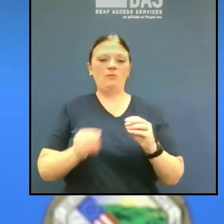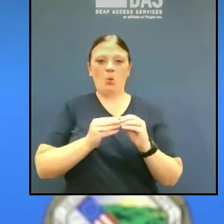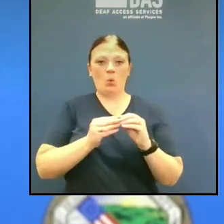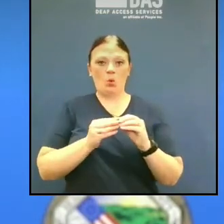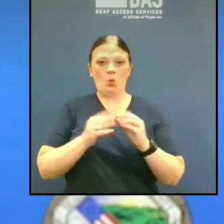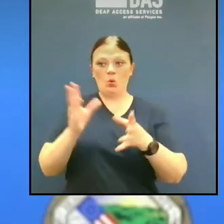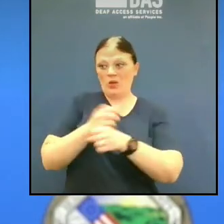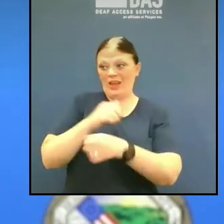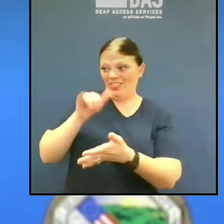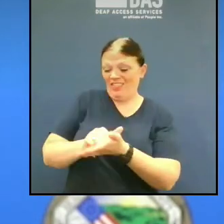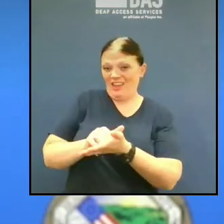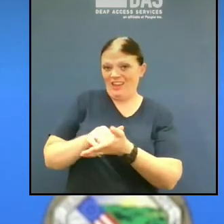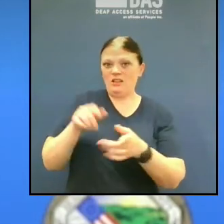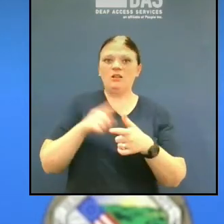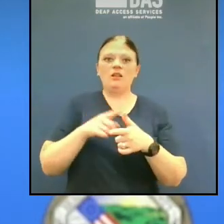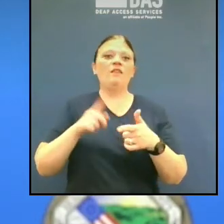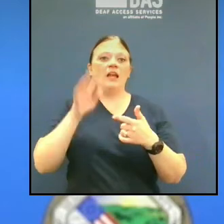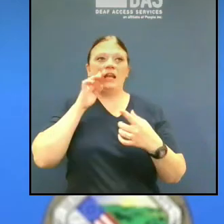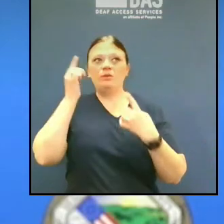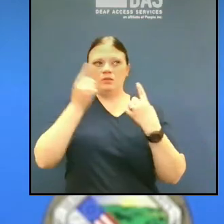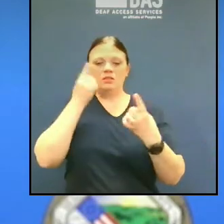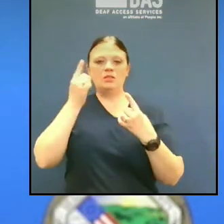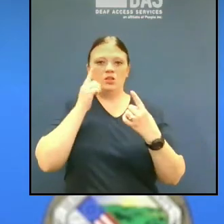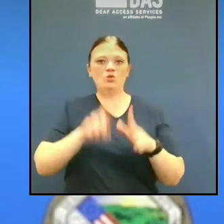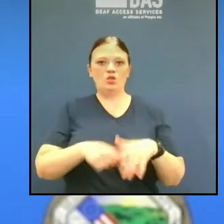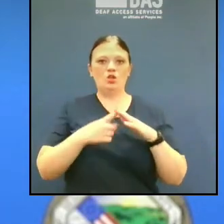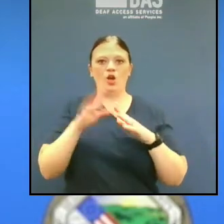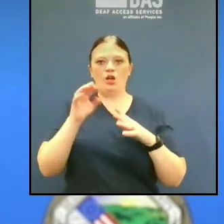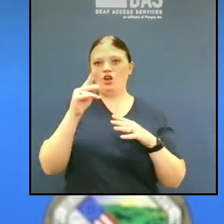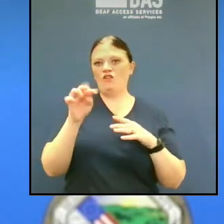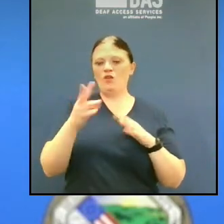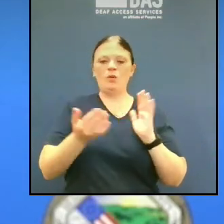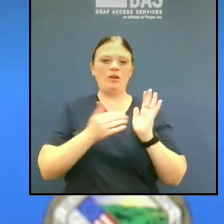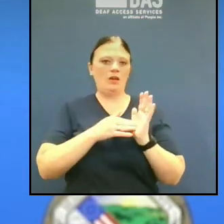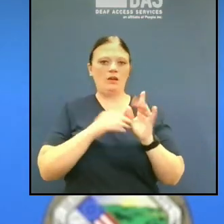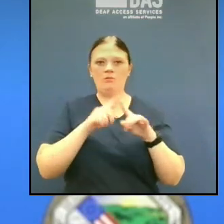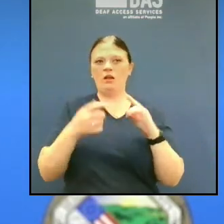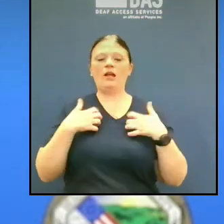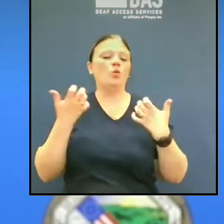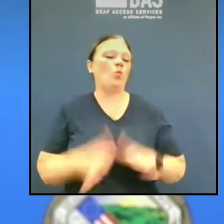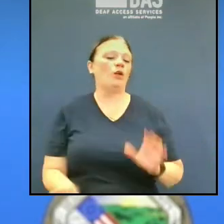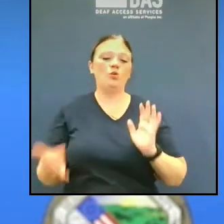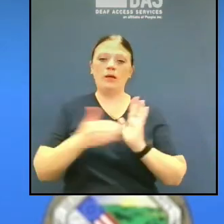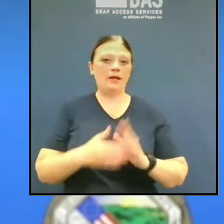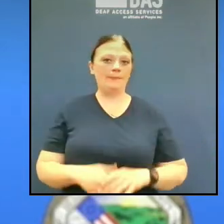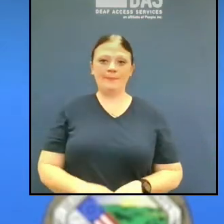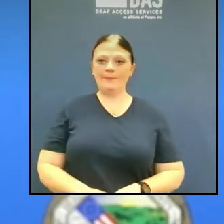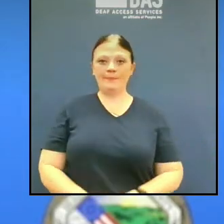that, then I would consider reinstituting a curfew, but I really don't ever want to do that again.